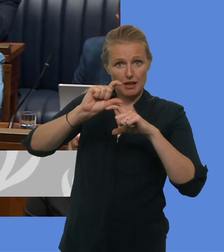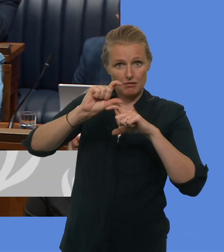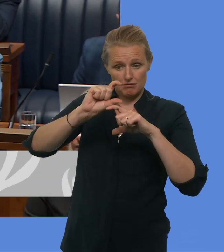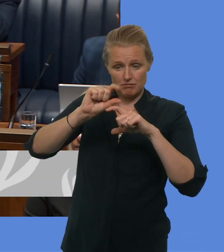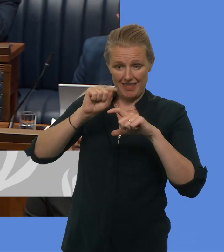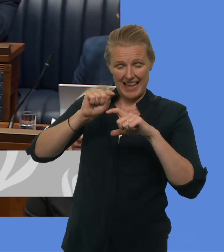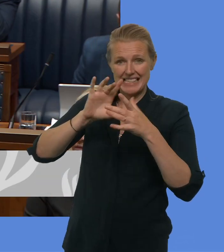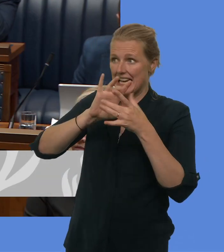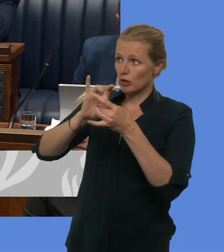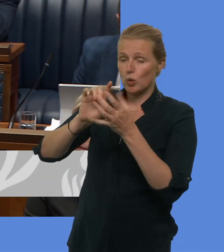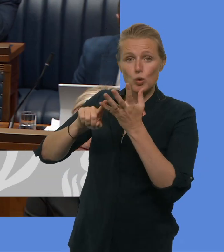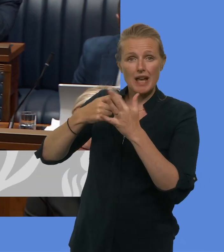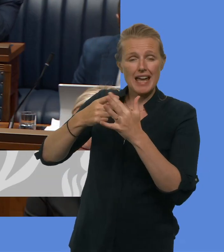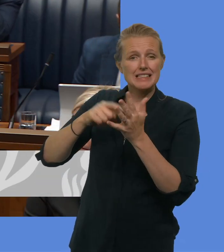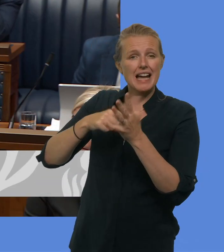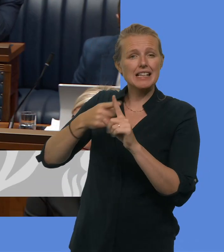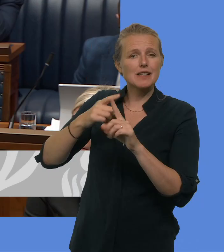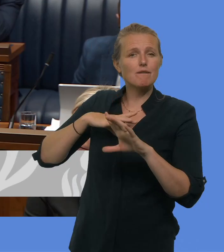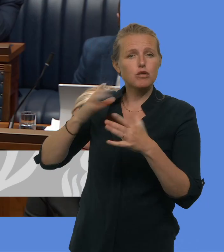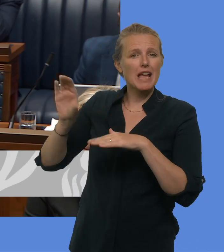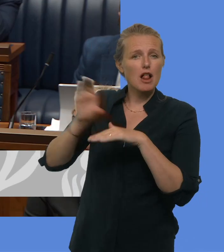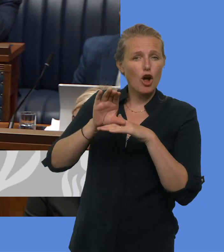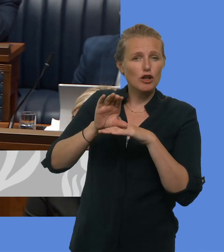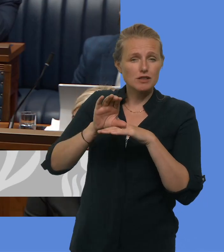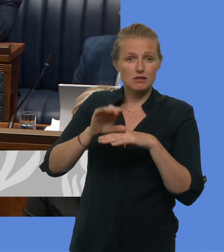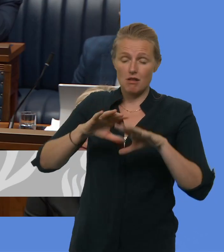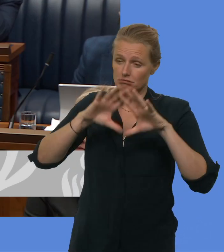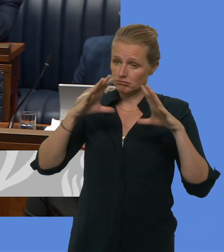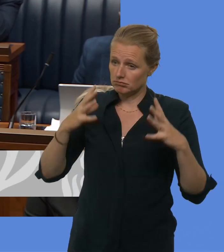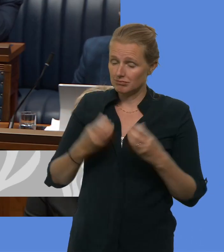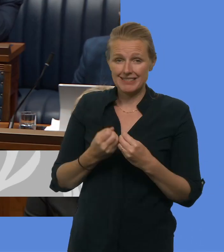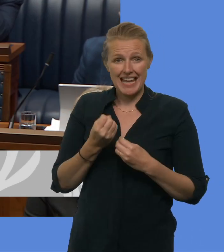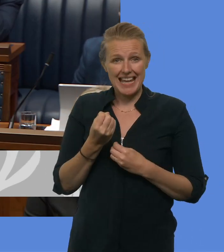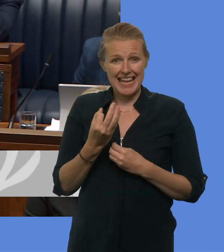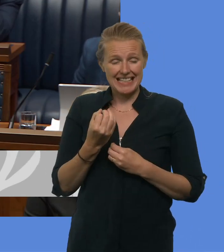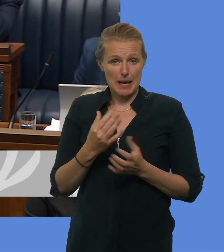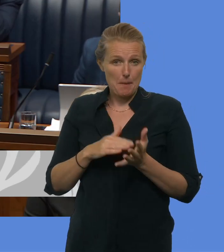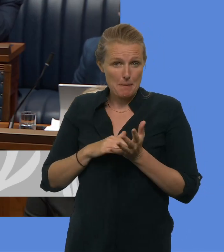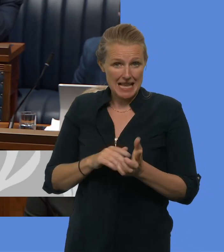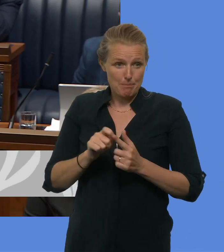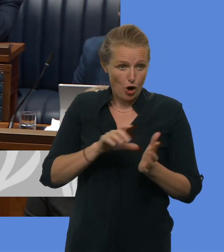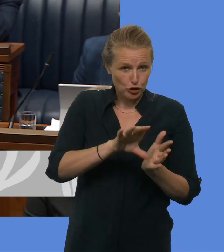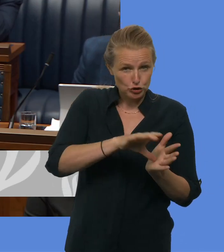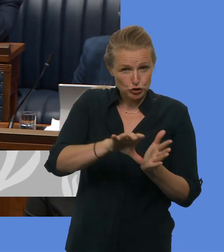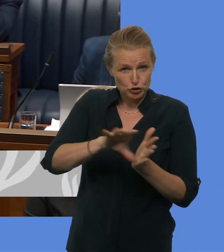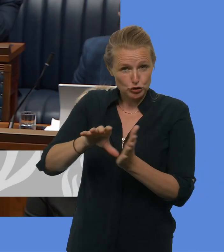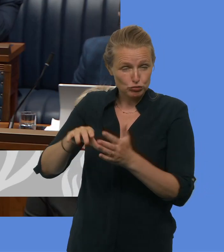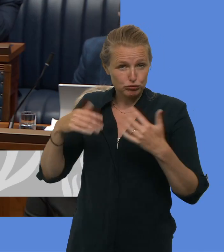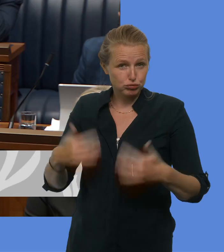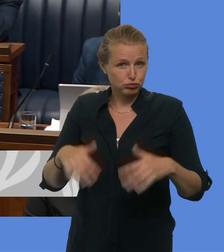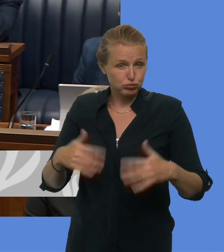tax-free allowance is drawing in around £18 million from we started the particular scheme. It has